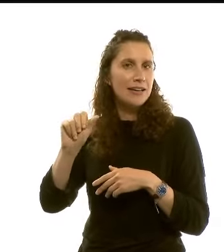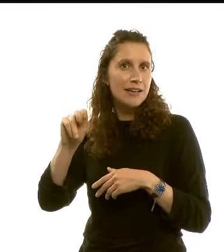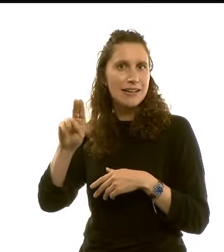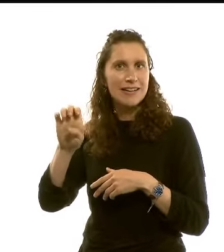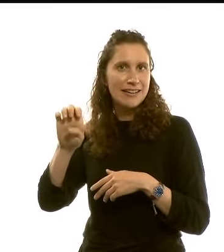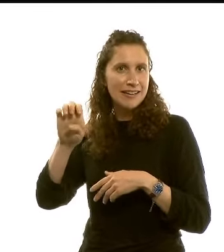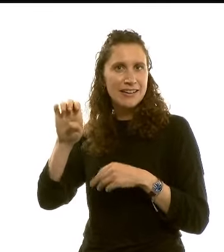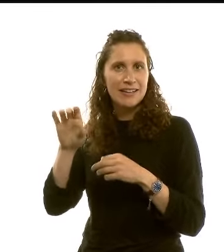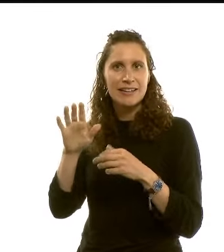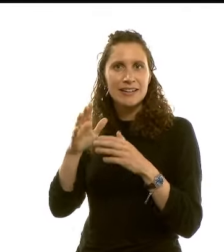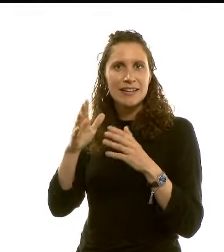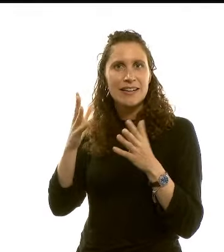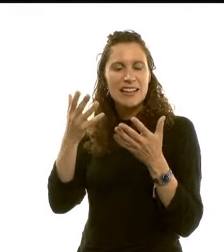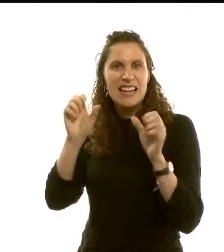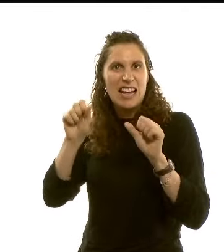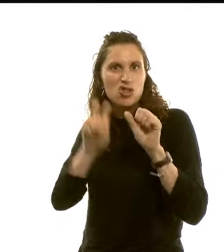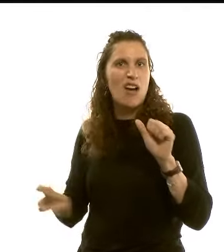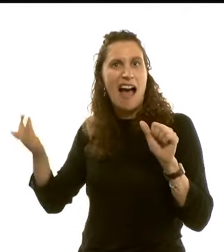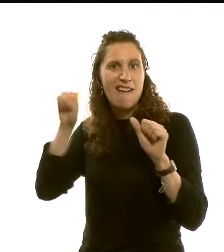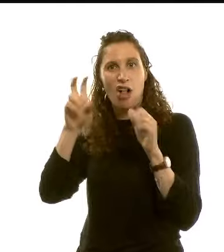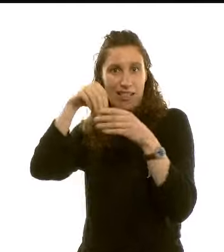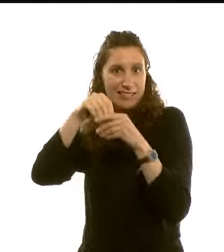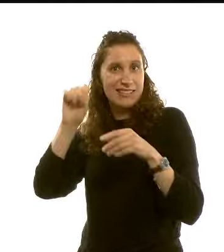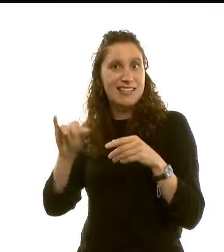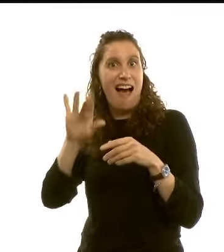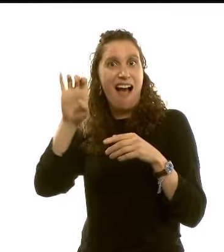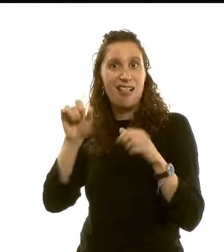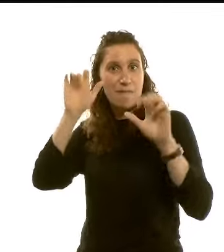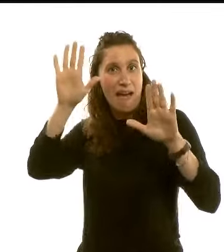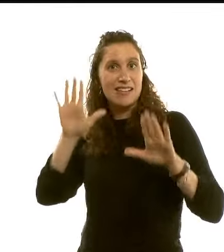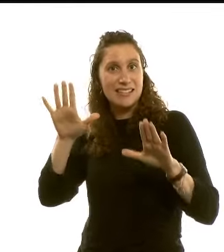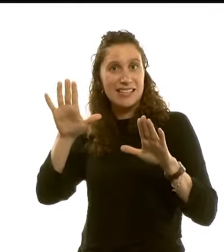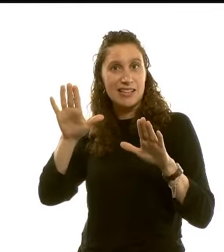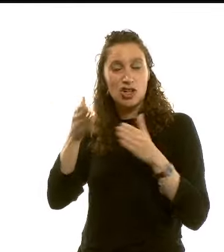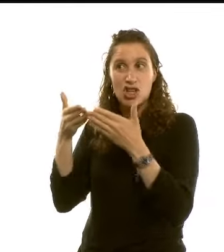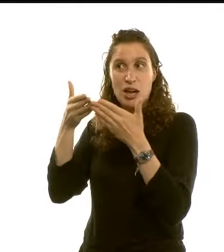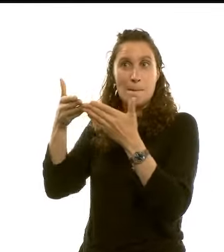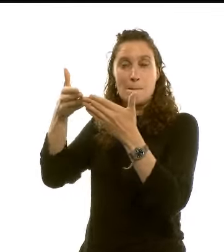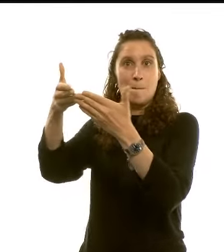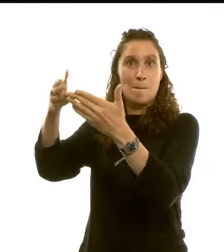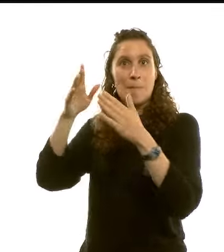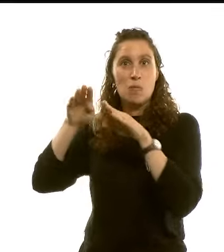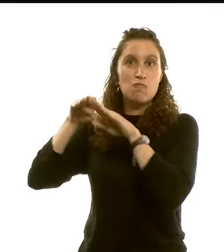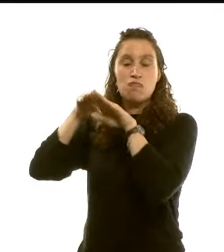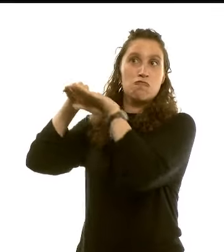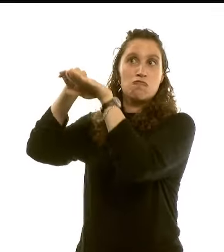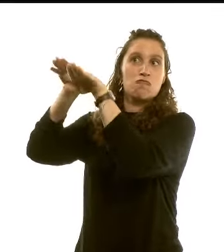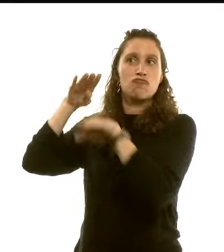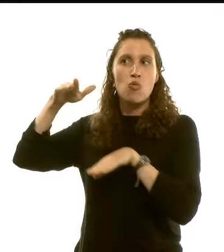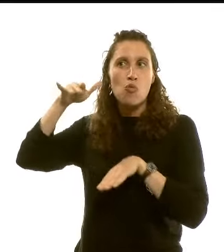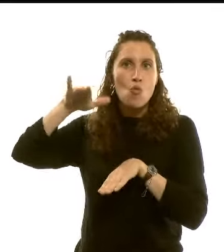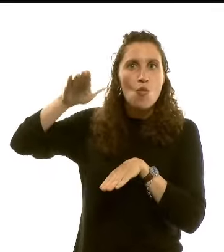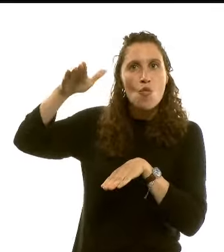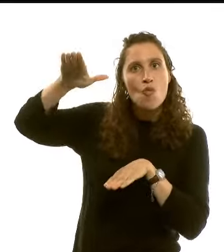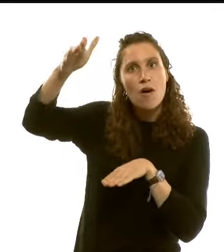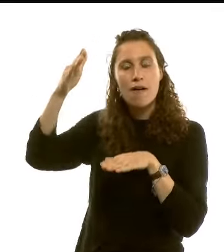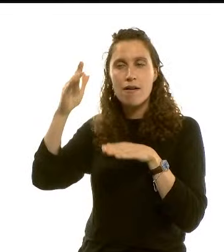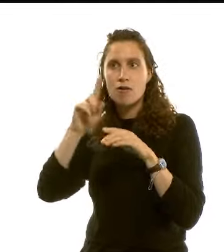travel the galaxy in any old ride. You're going in style, and this is an amazing ship. It's really menacing. One of the best features is